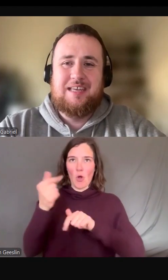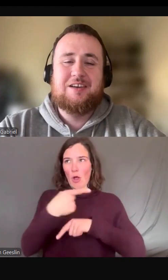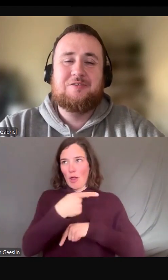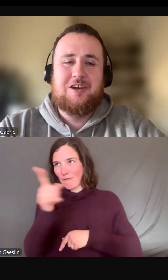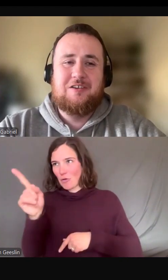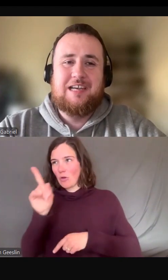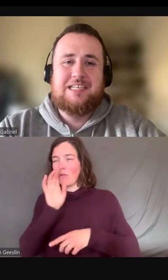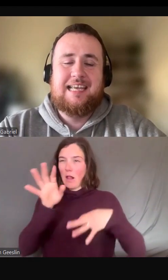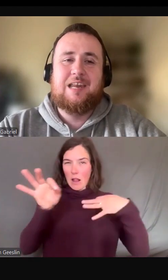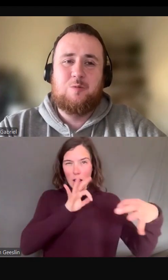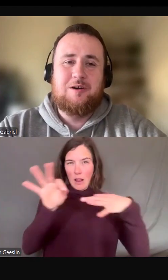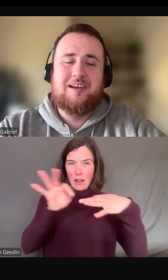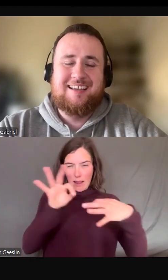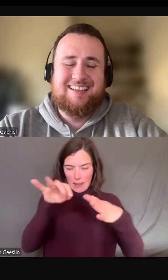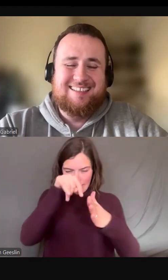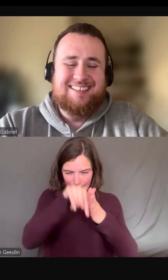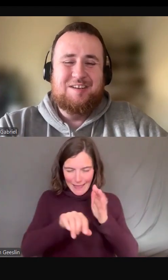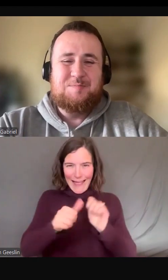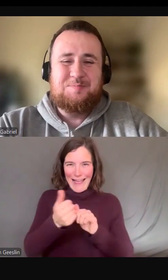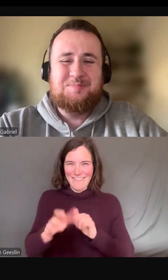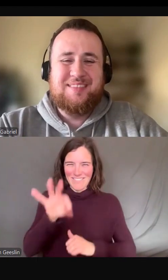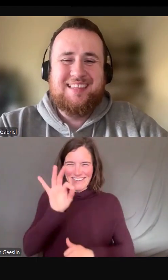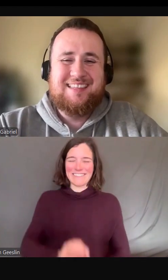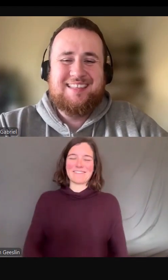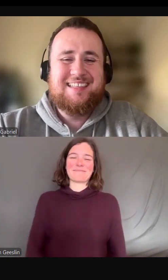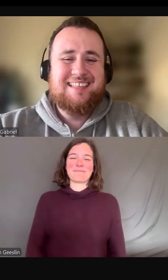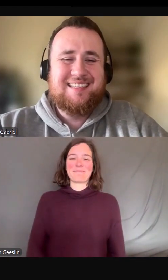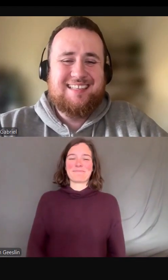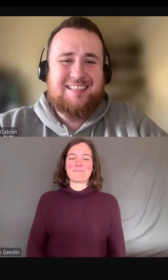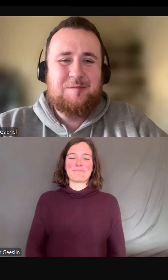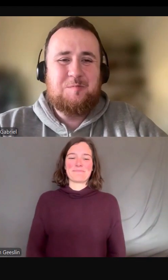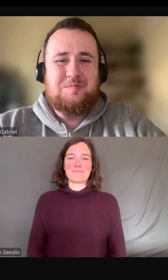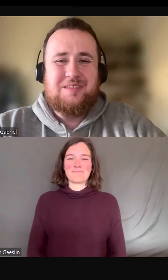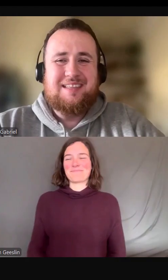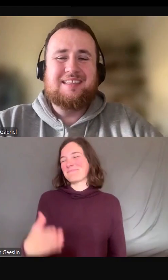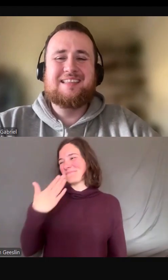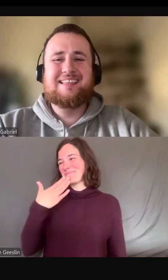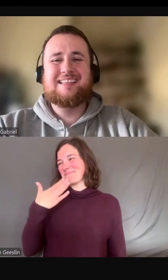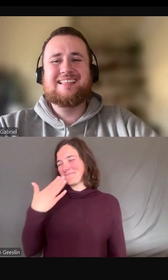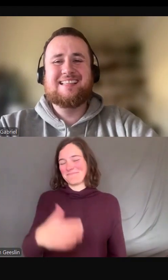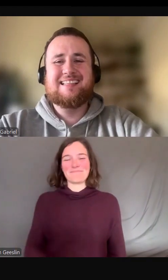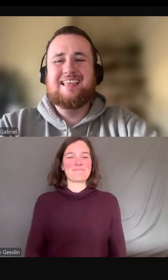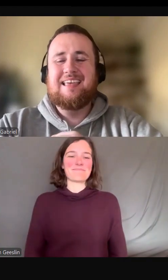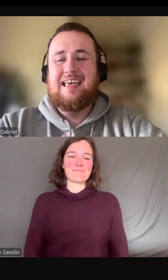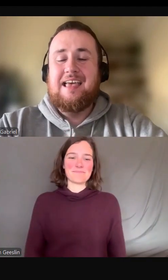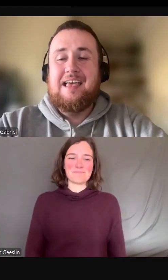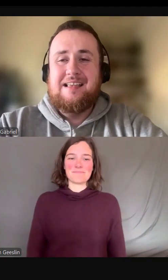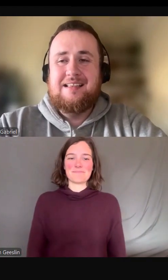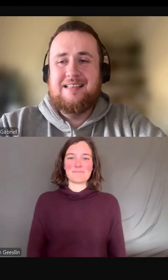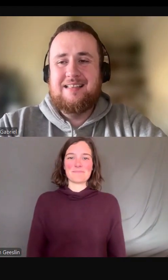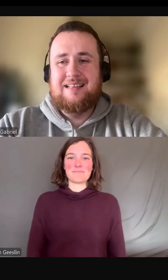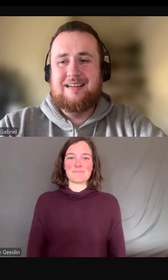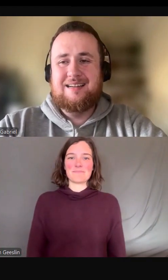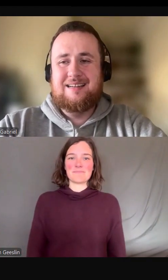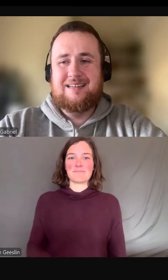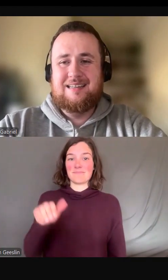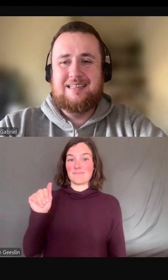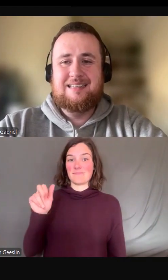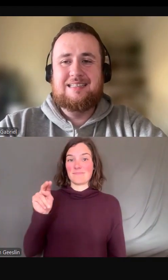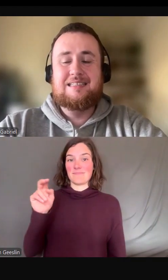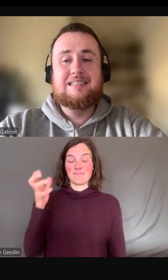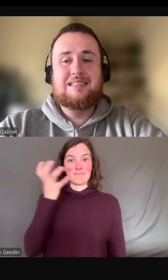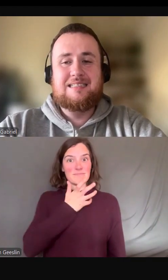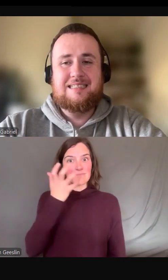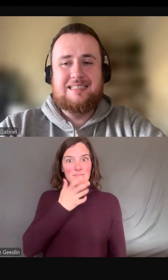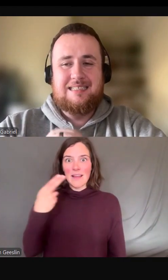through the configuration to get it working. Thank you. There's just so much that Helperbird does.